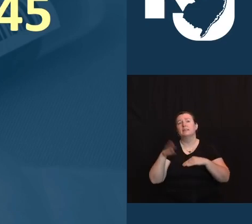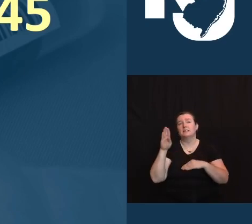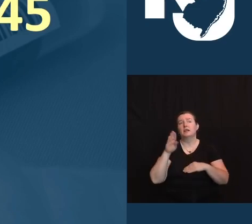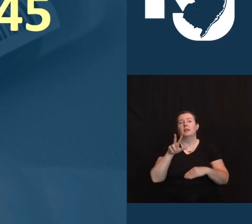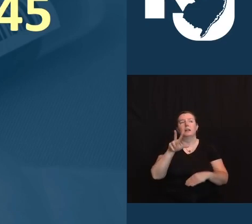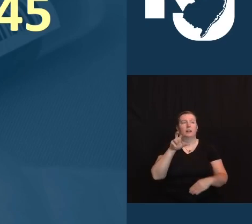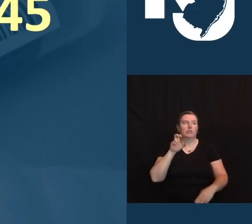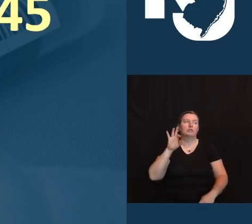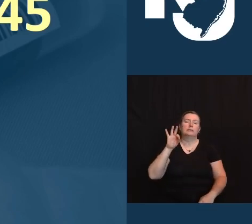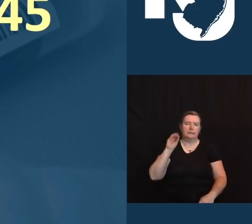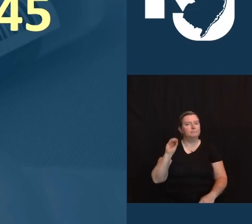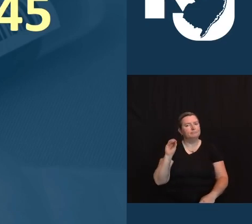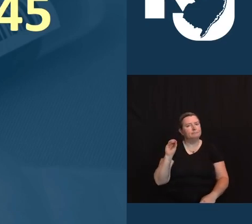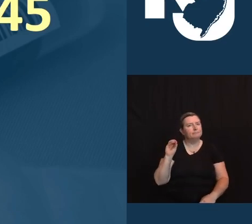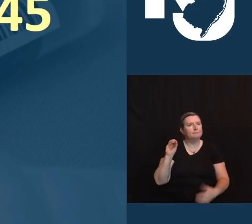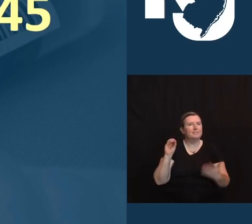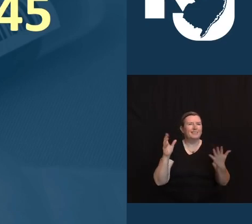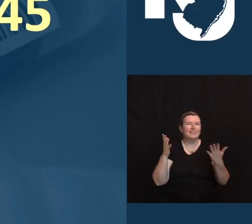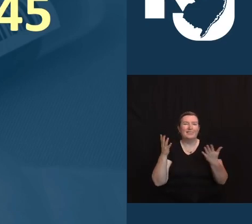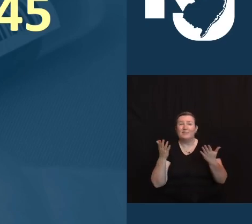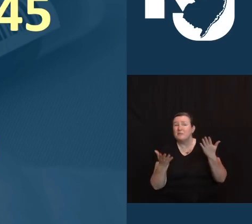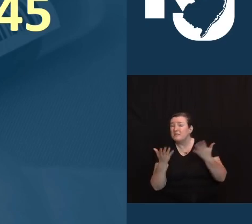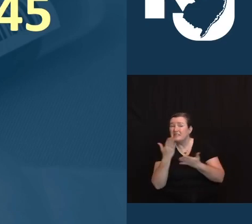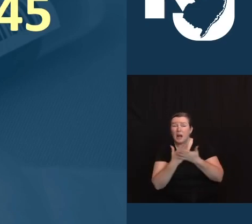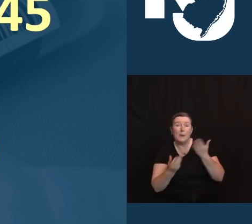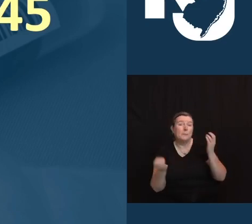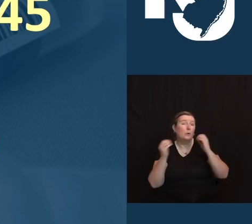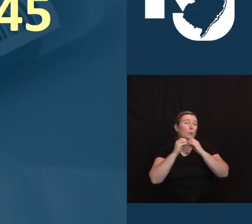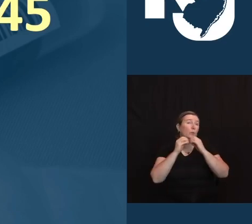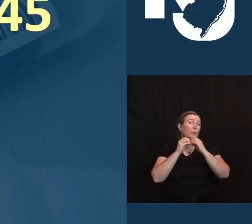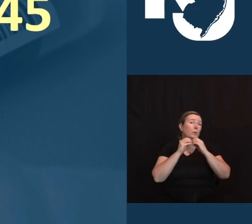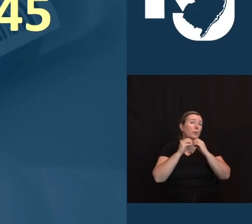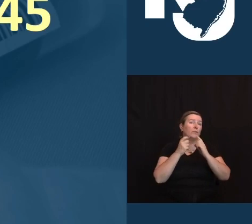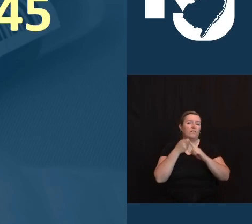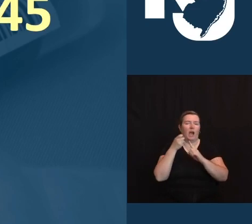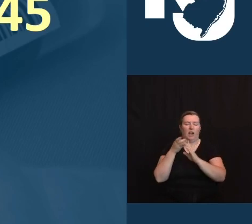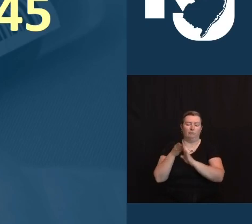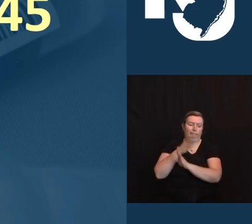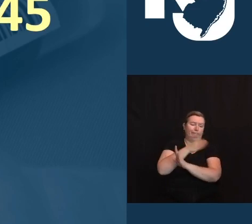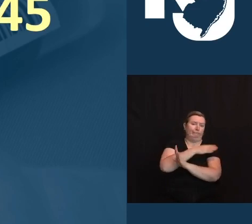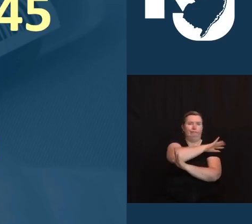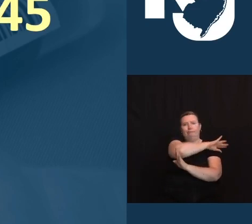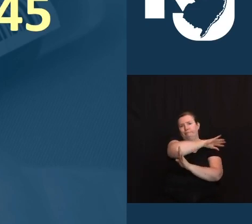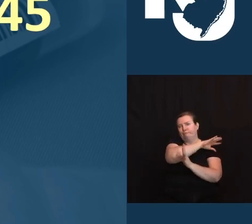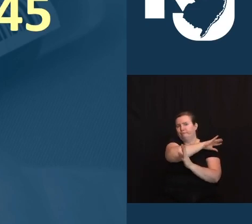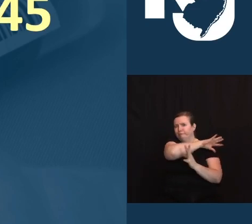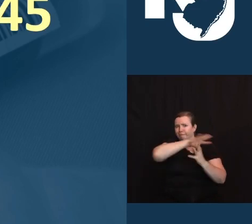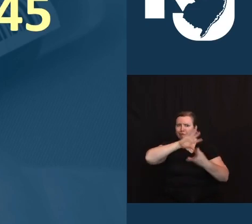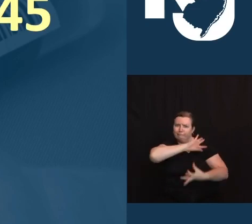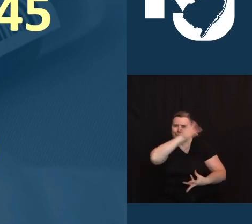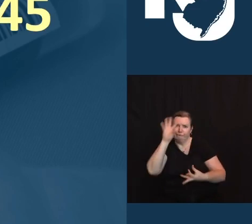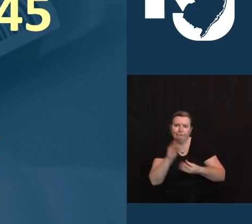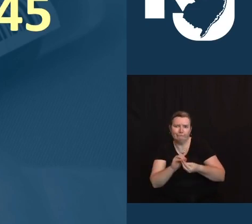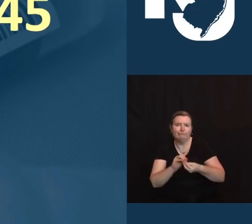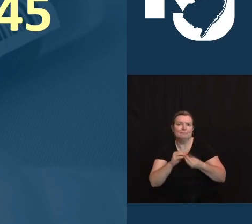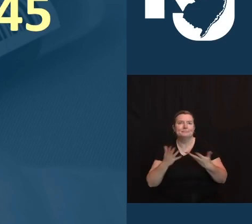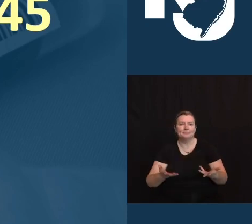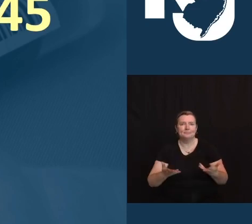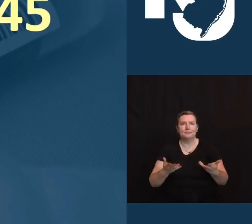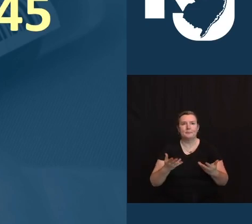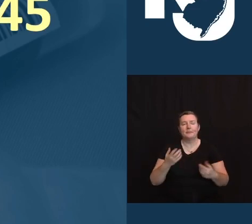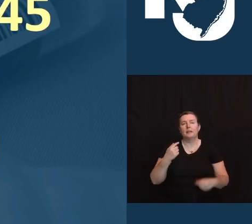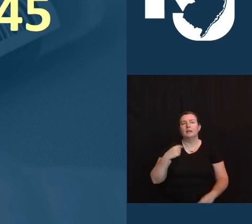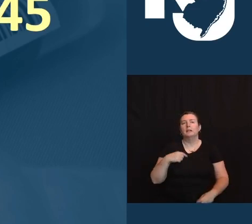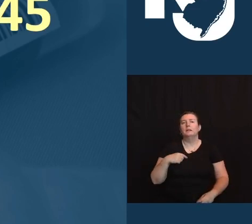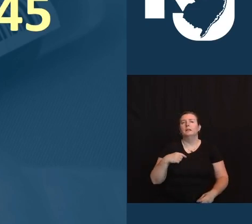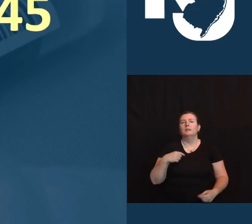be some number more from the past couple of days. That's almost 400, folks. So the folks out there who think that we're in the end zone and we